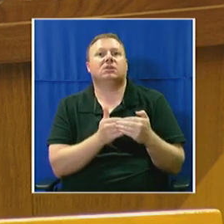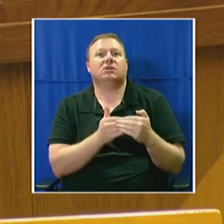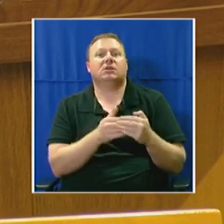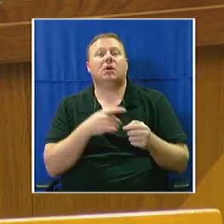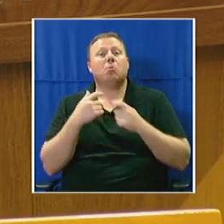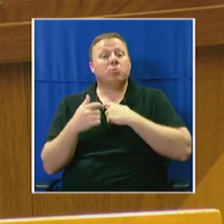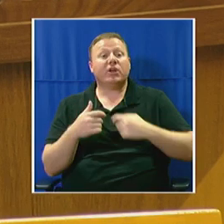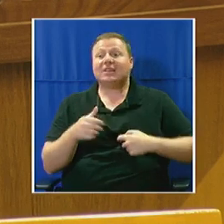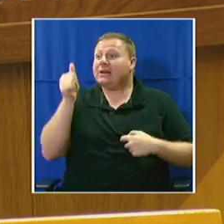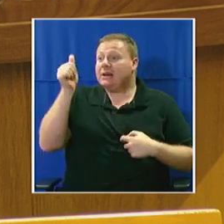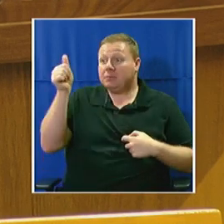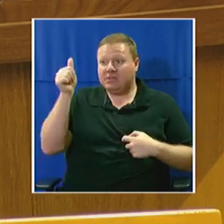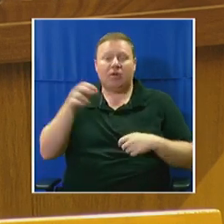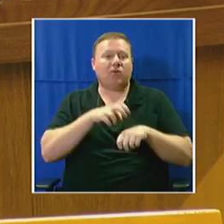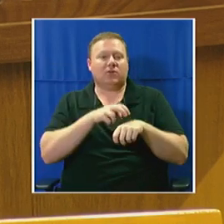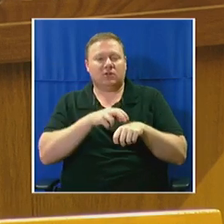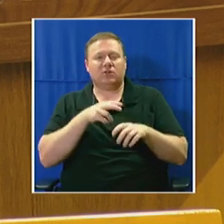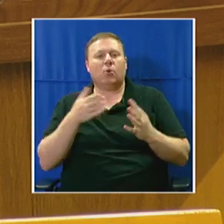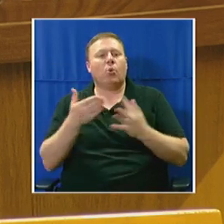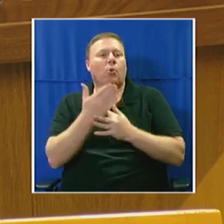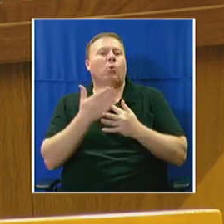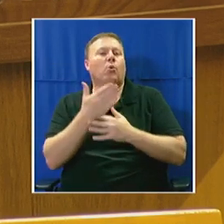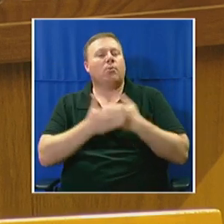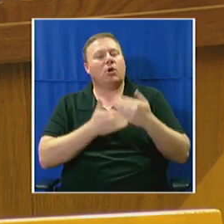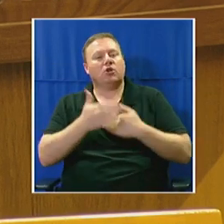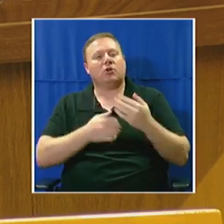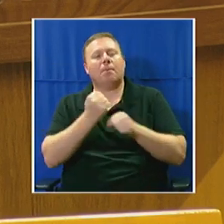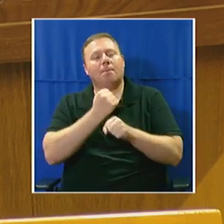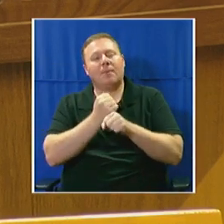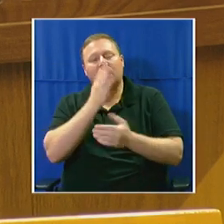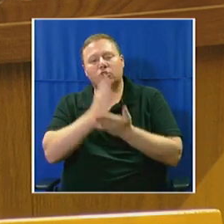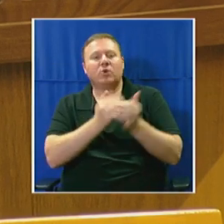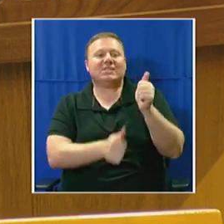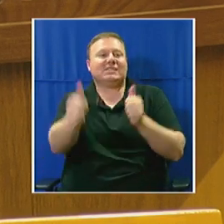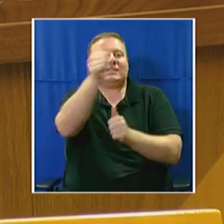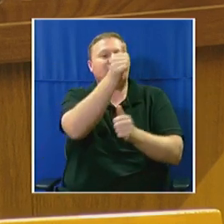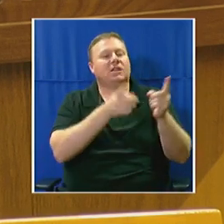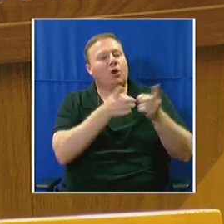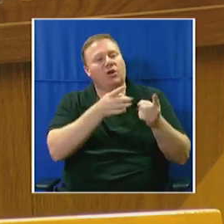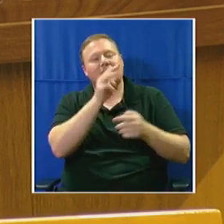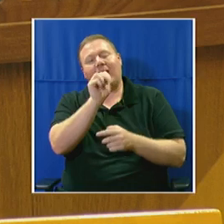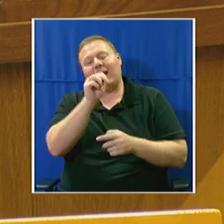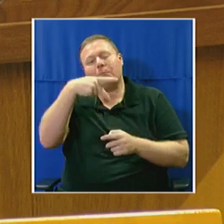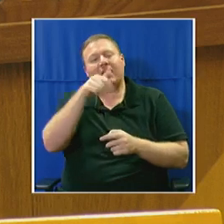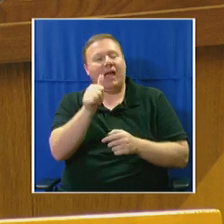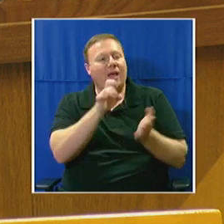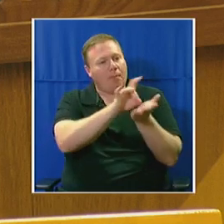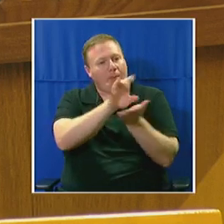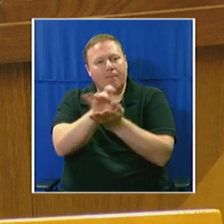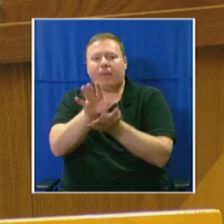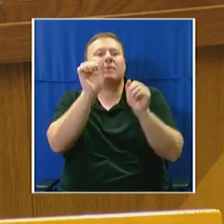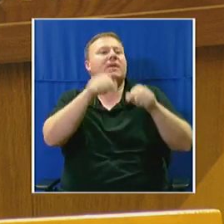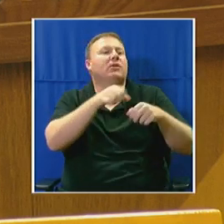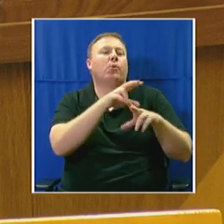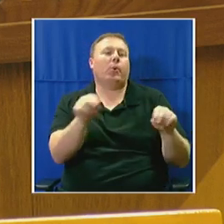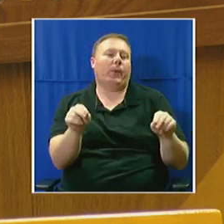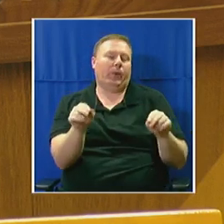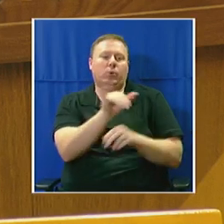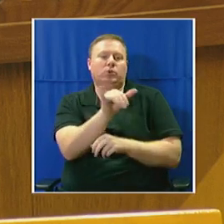a special director now Deputy speaker it must be remembered that mooro was established to give effect to a specific